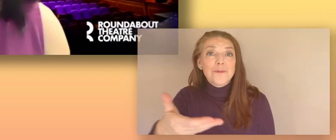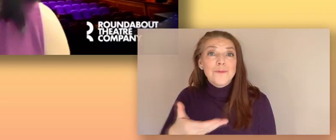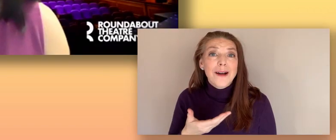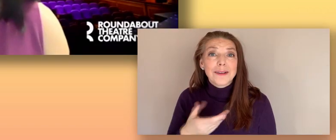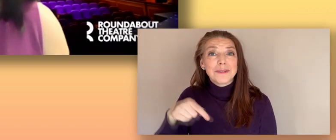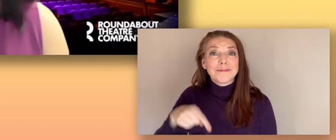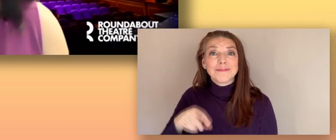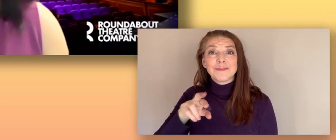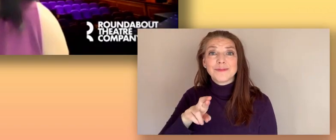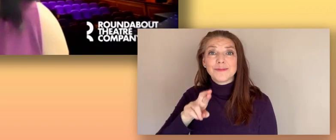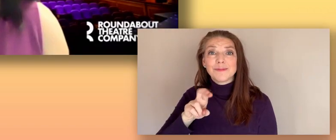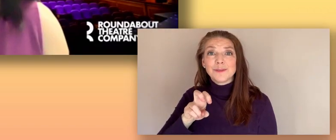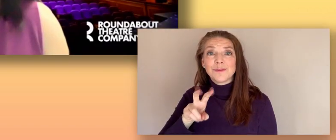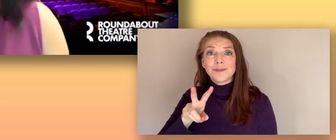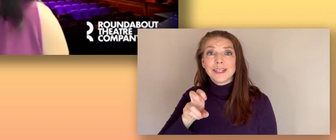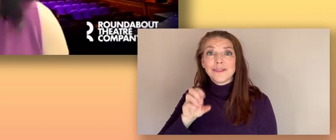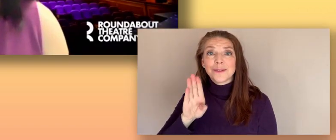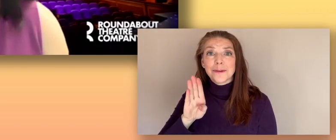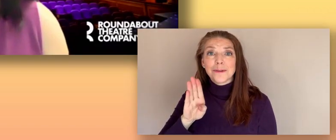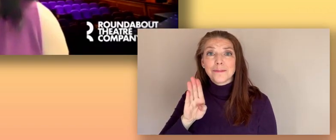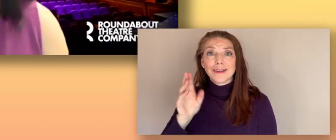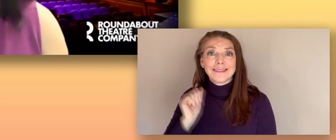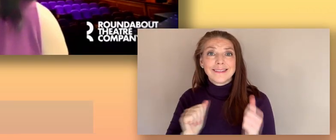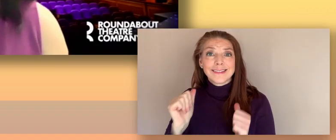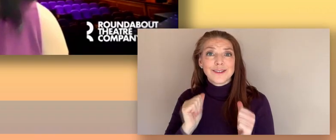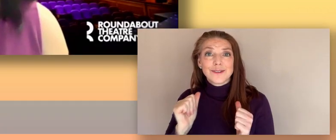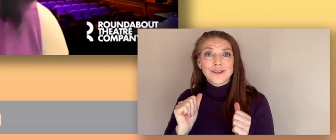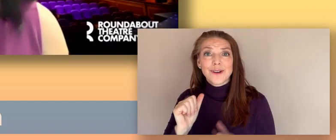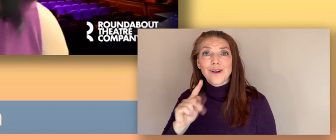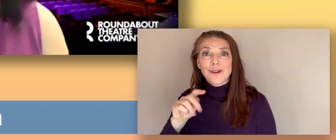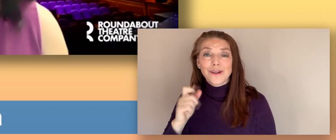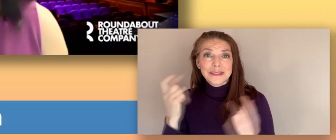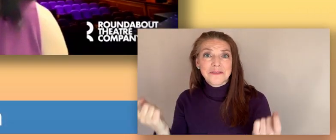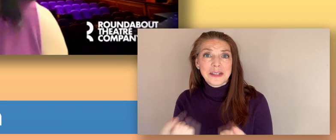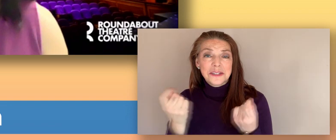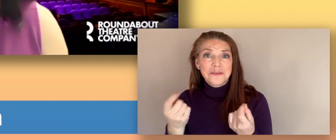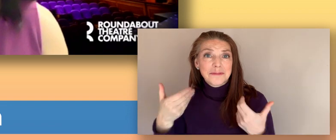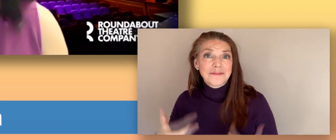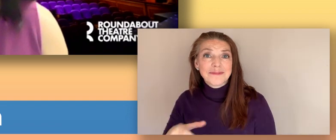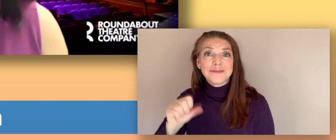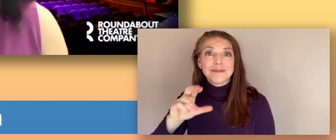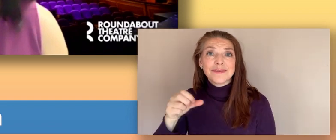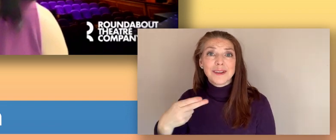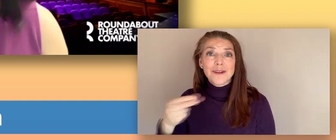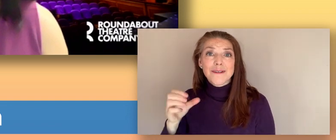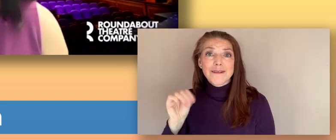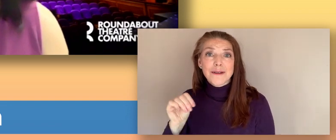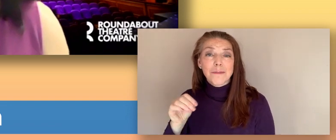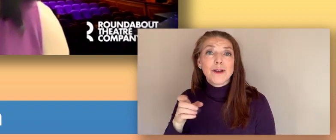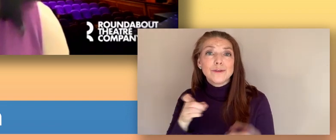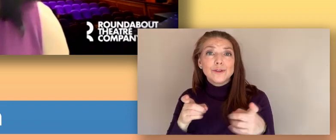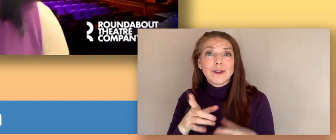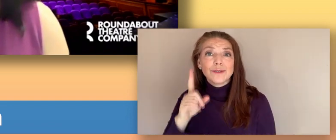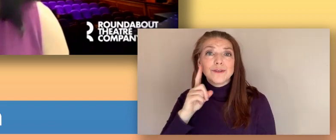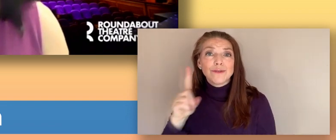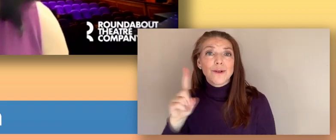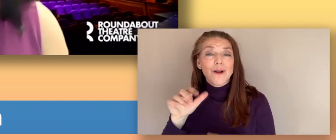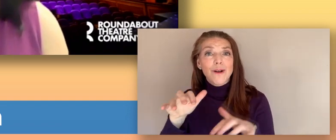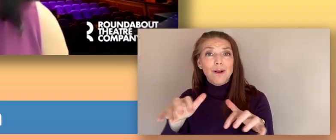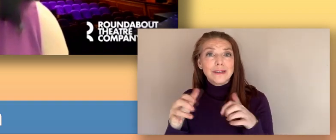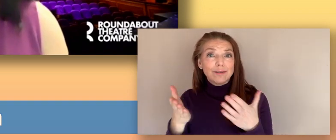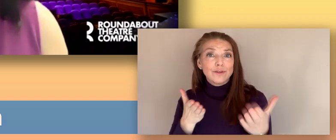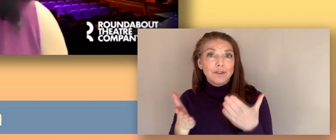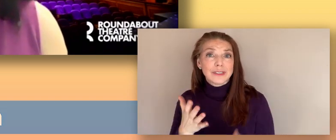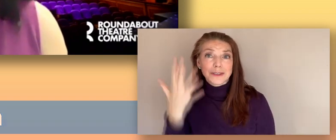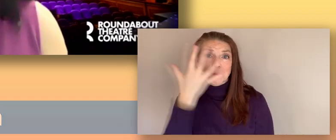Welcome to Roundabout's Reverb Theatre Arts Festival. I'm Sarah Hom, Roundabout's Director of Audience Services. My image